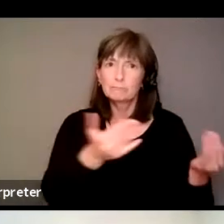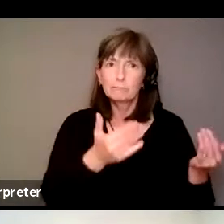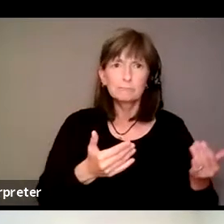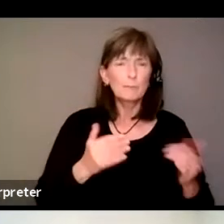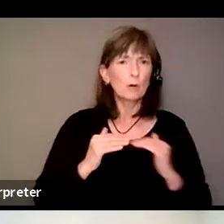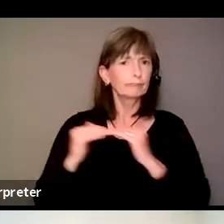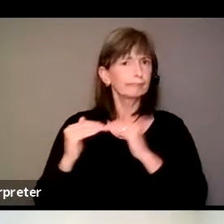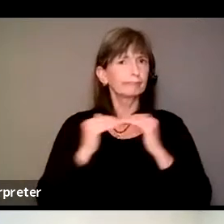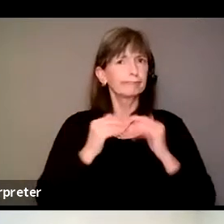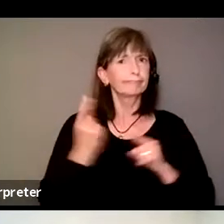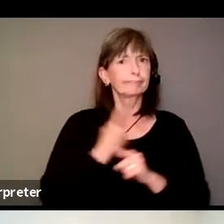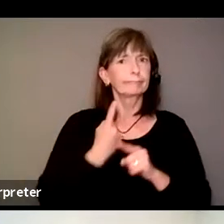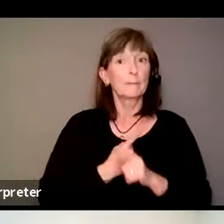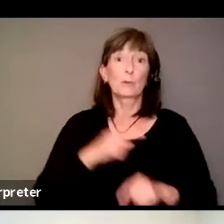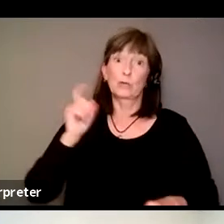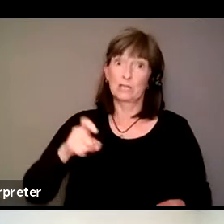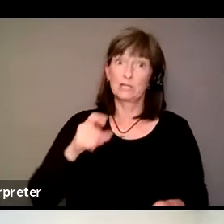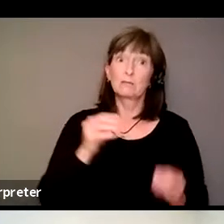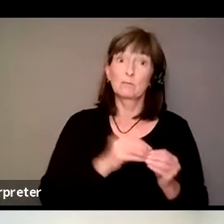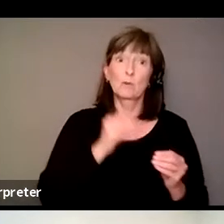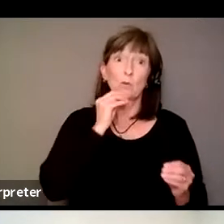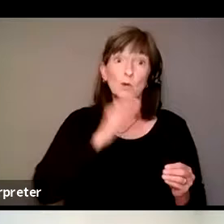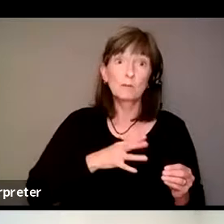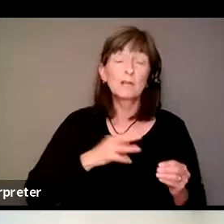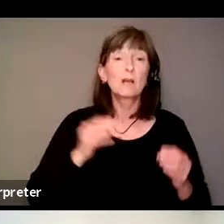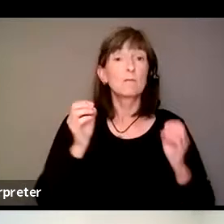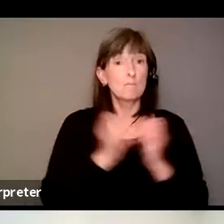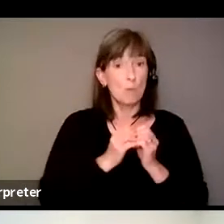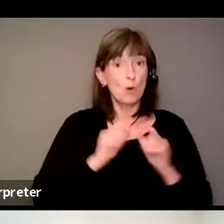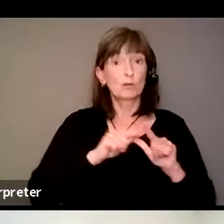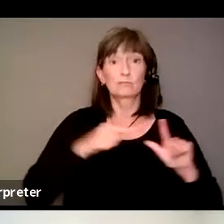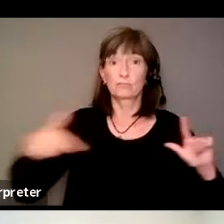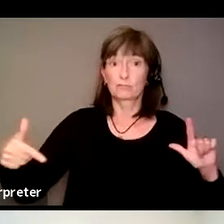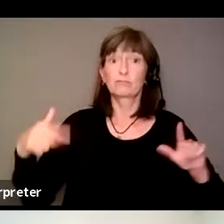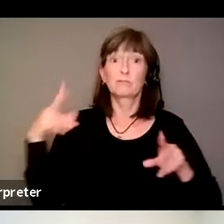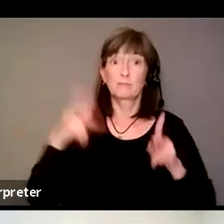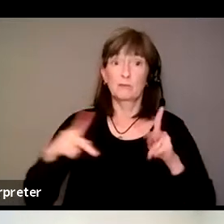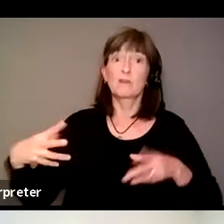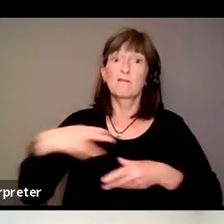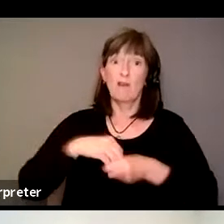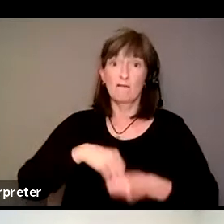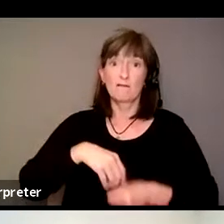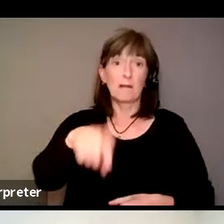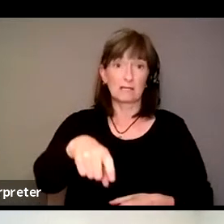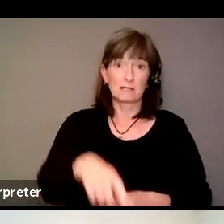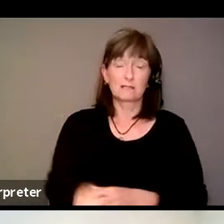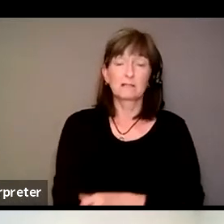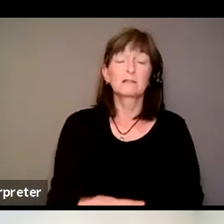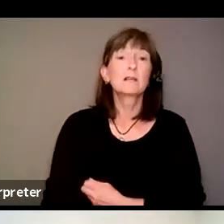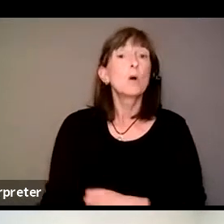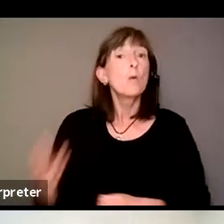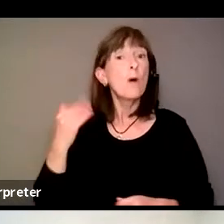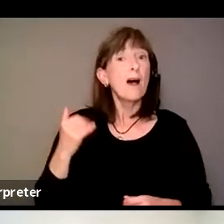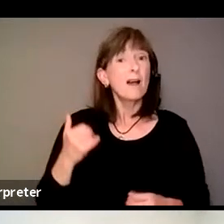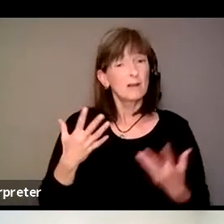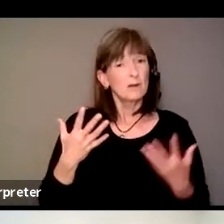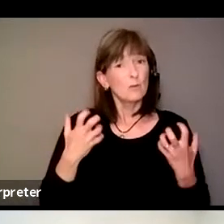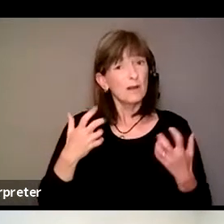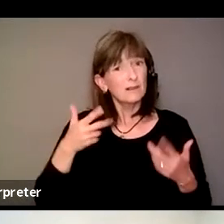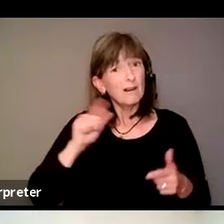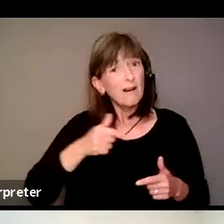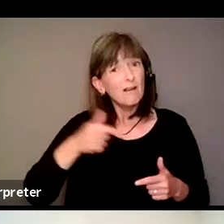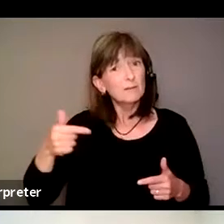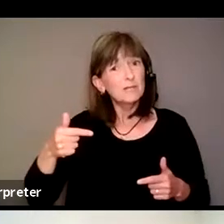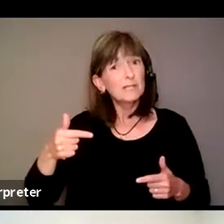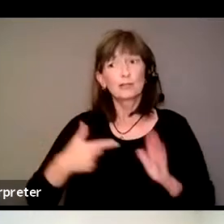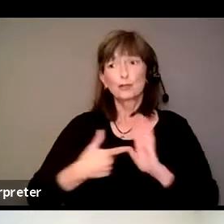we certainly do need more women involved and more gender diverse individuals, because we want to have a government at all levels that reflect the society that we